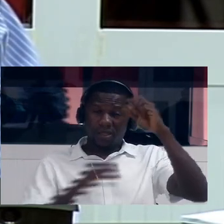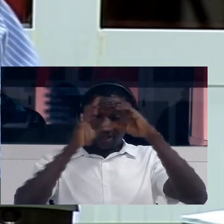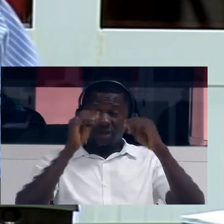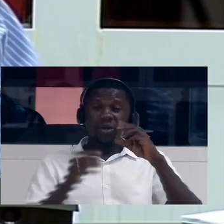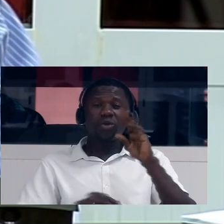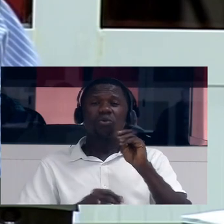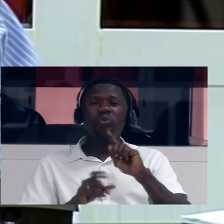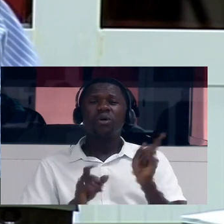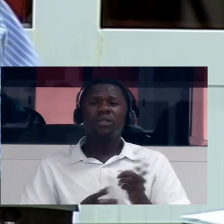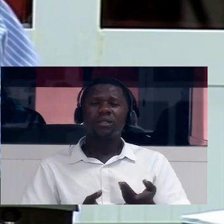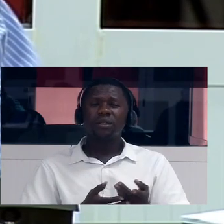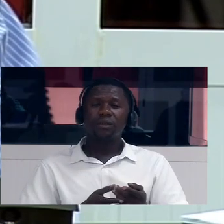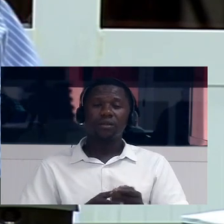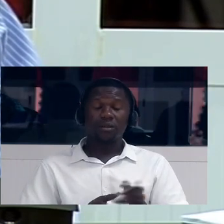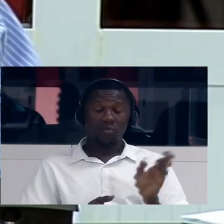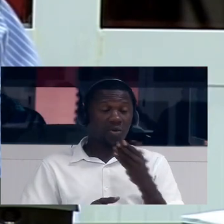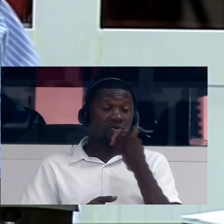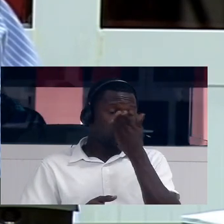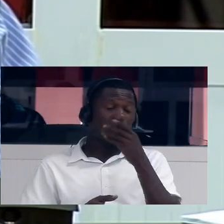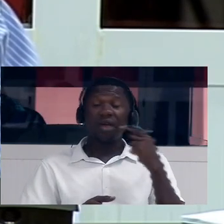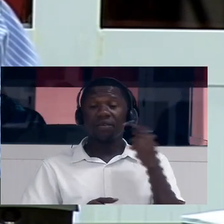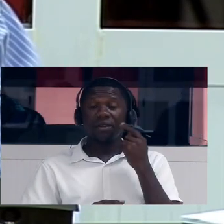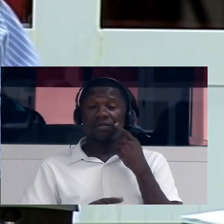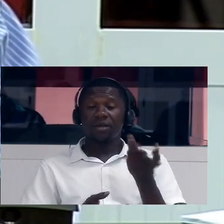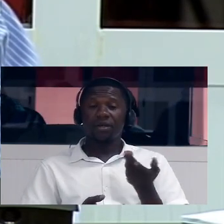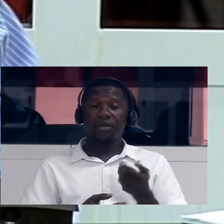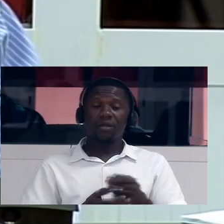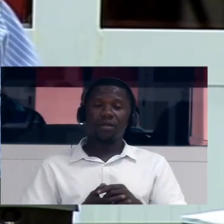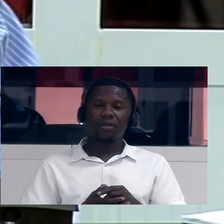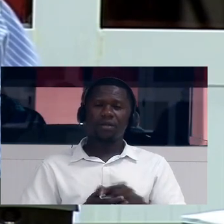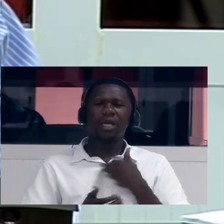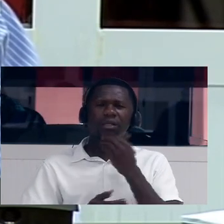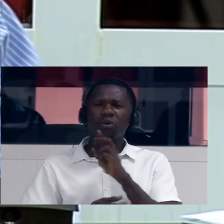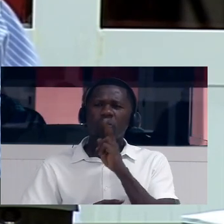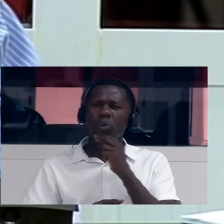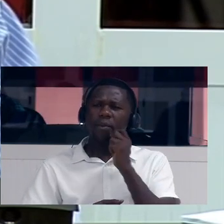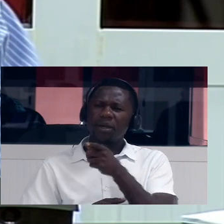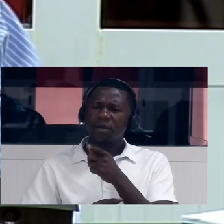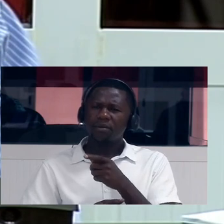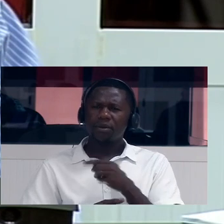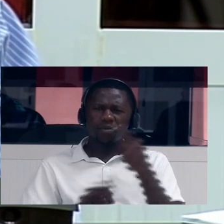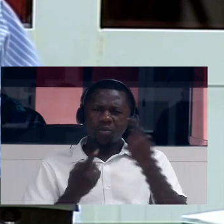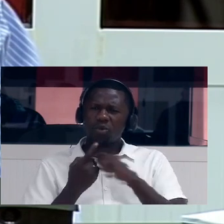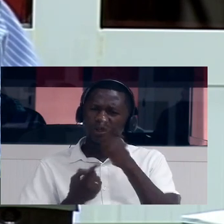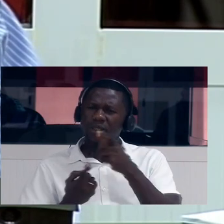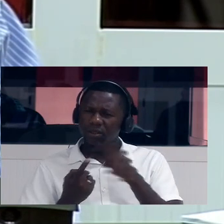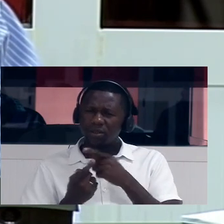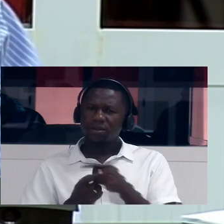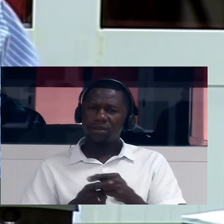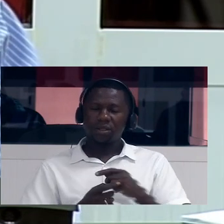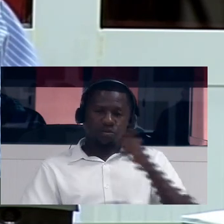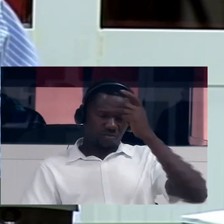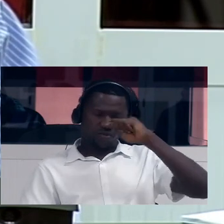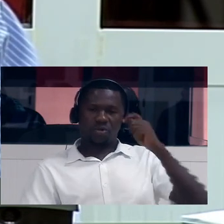goes every day. He doesn't come here at all. So I said, but who pays him his monthly salary? He said, police. Who provides